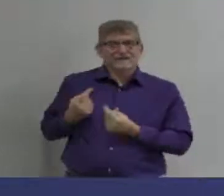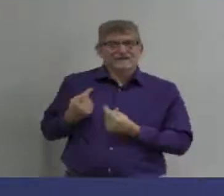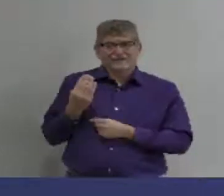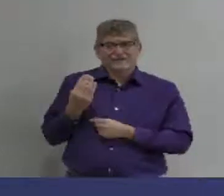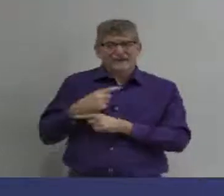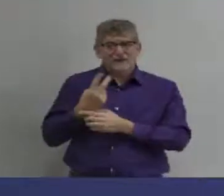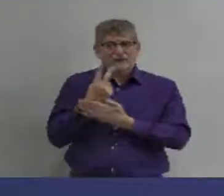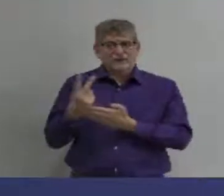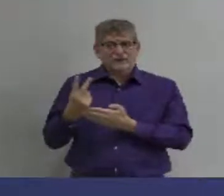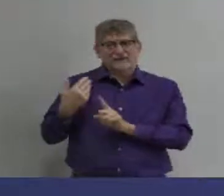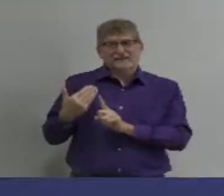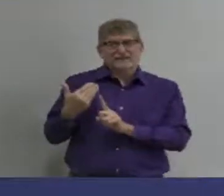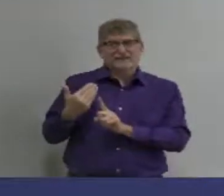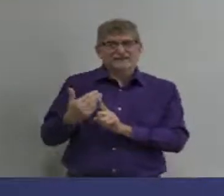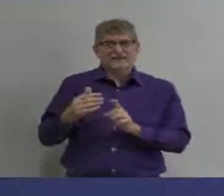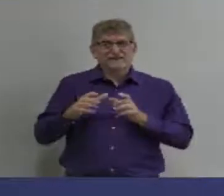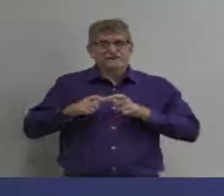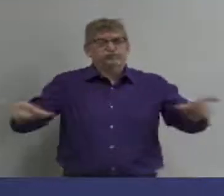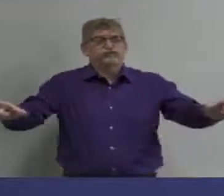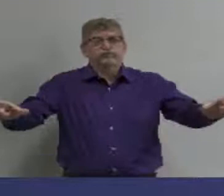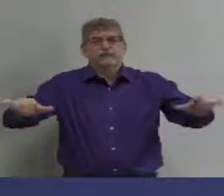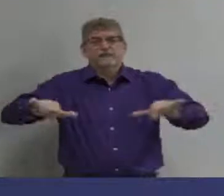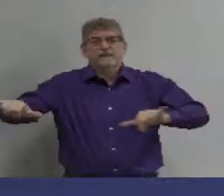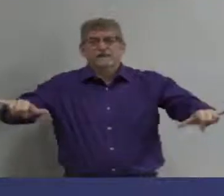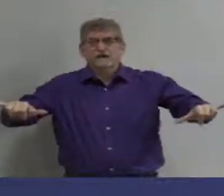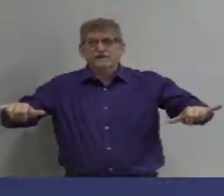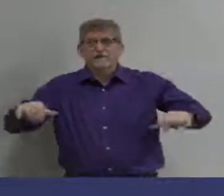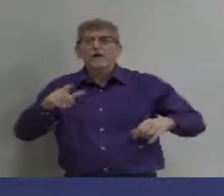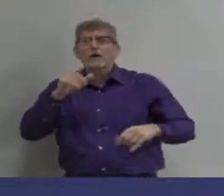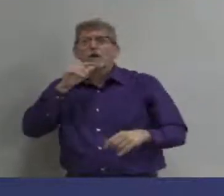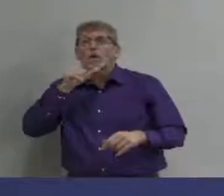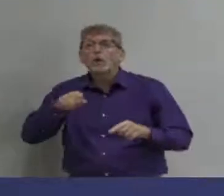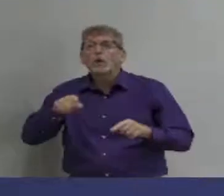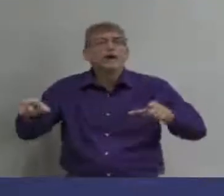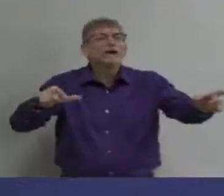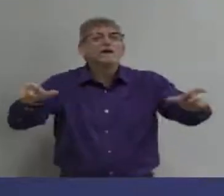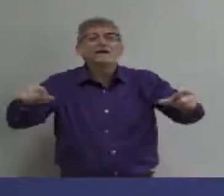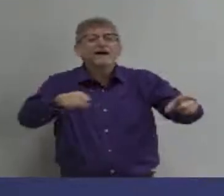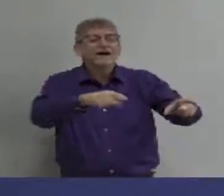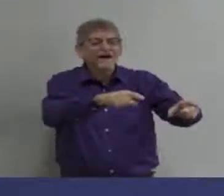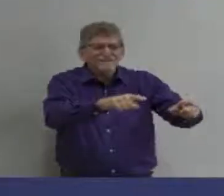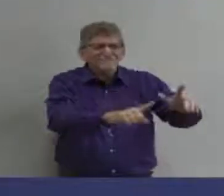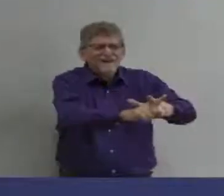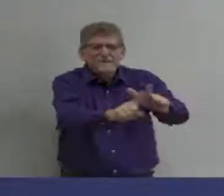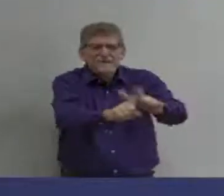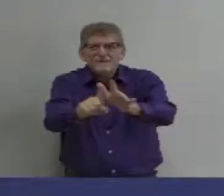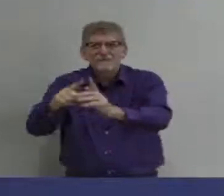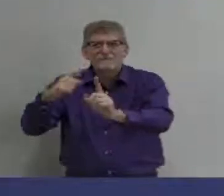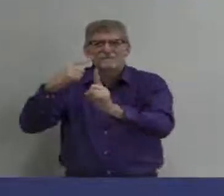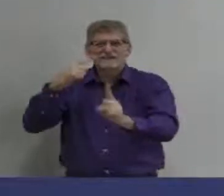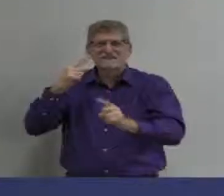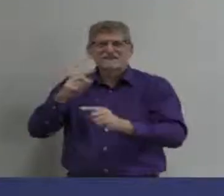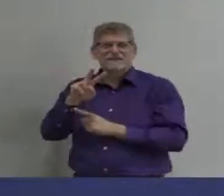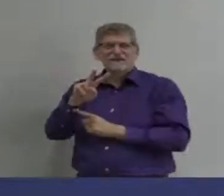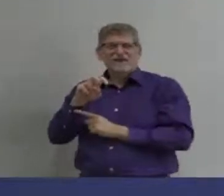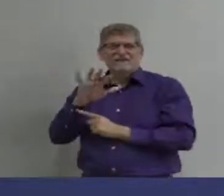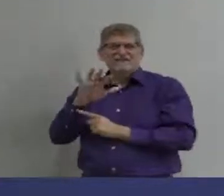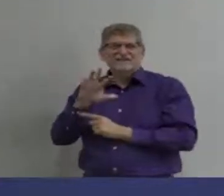members who've been quarantined, 256 of them ended up testing positive during their quarantine.